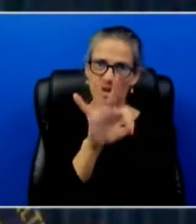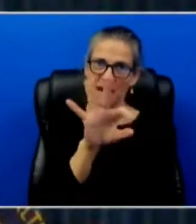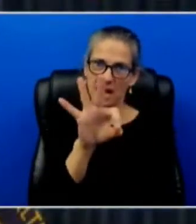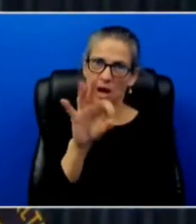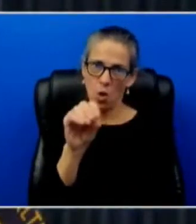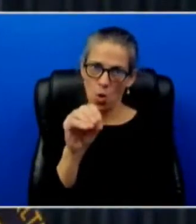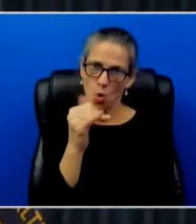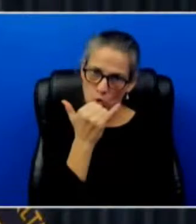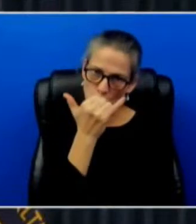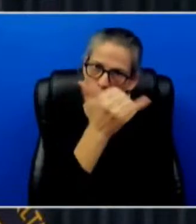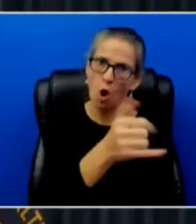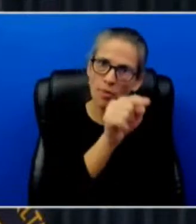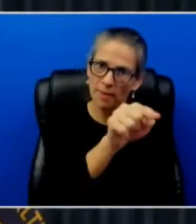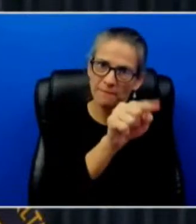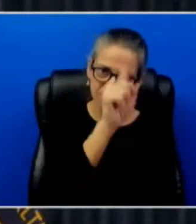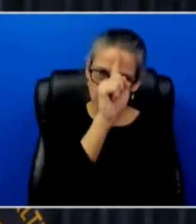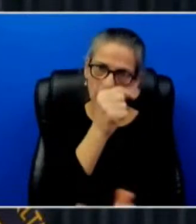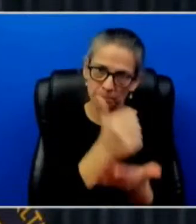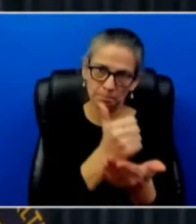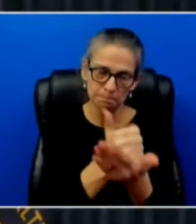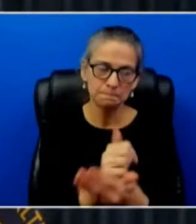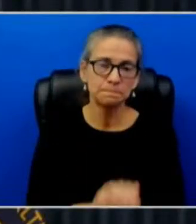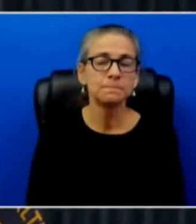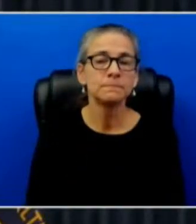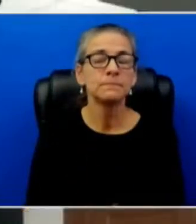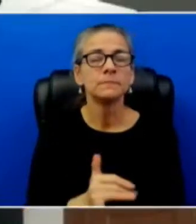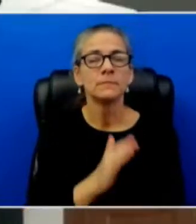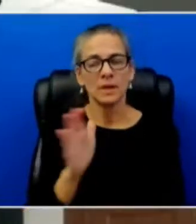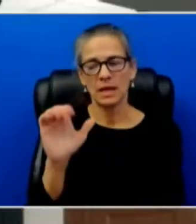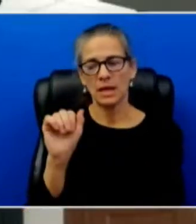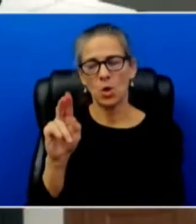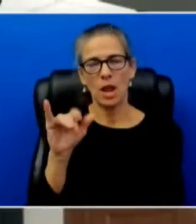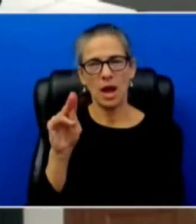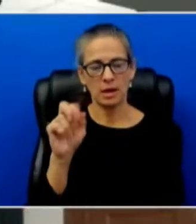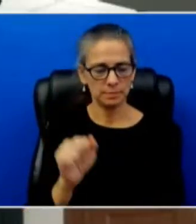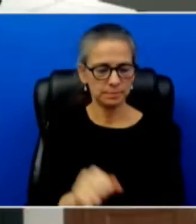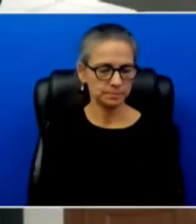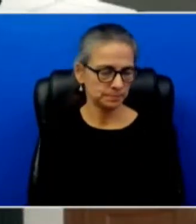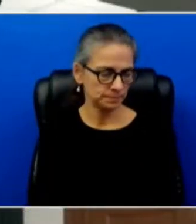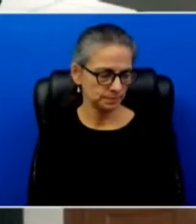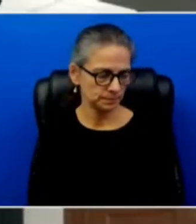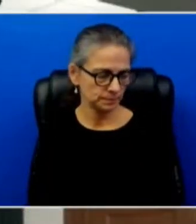1-800-985-5990 number. And finally, we have Carolina from WLEX.